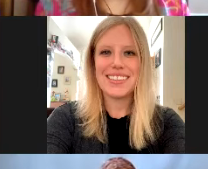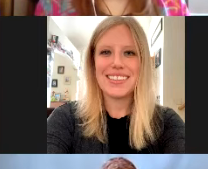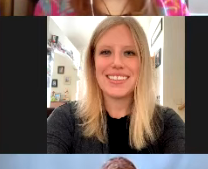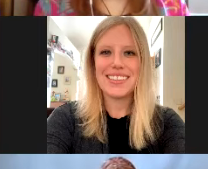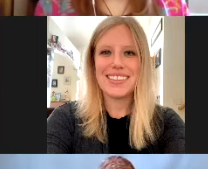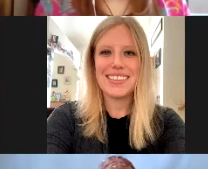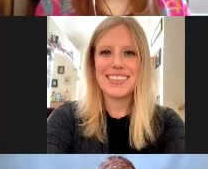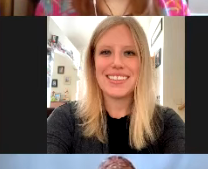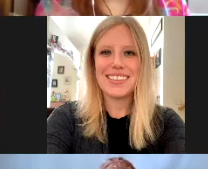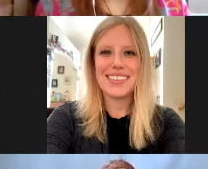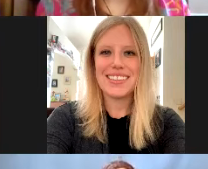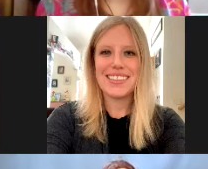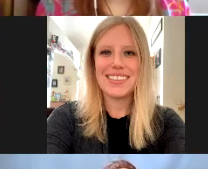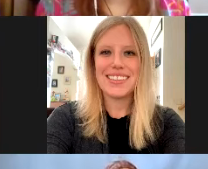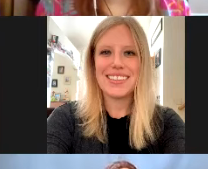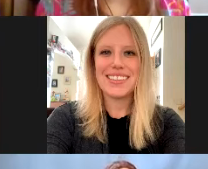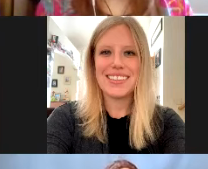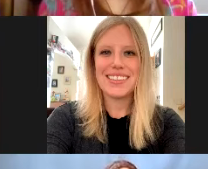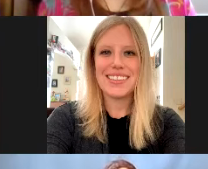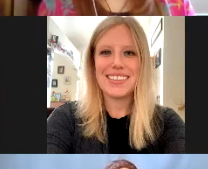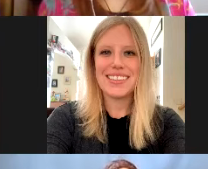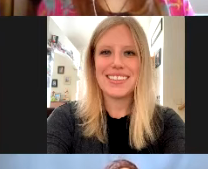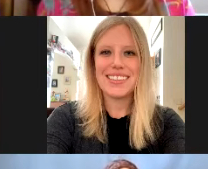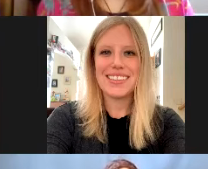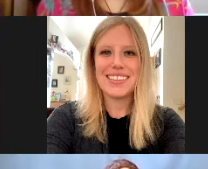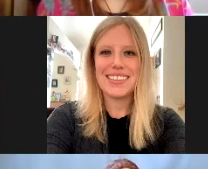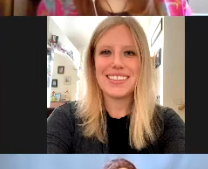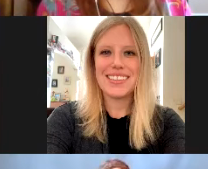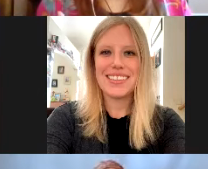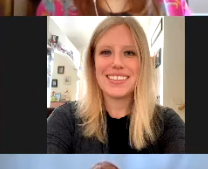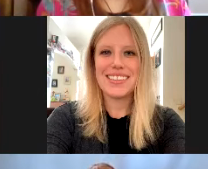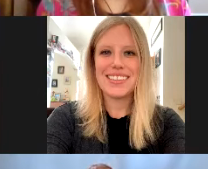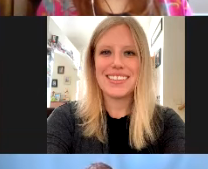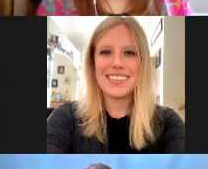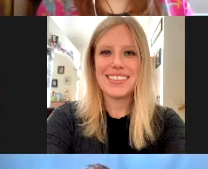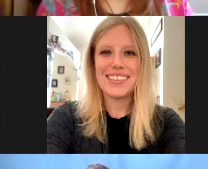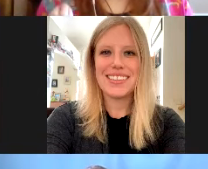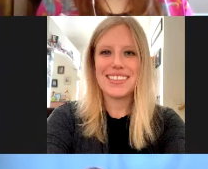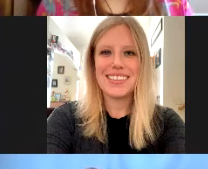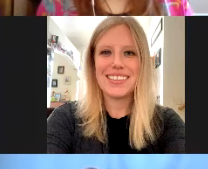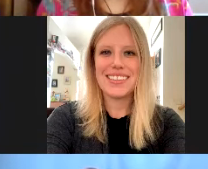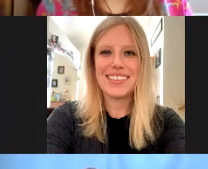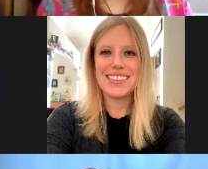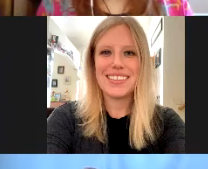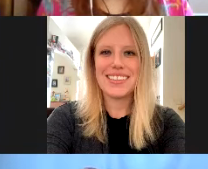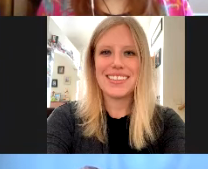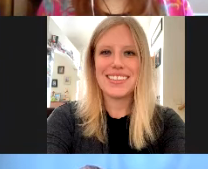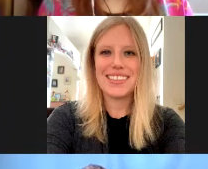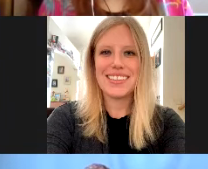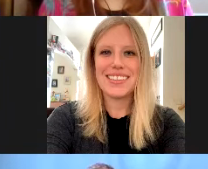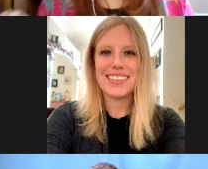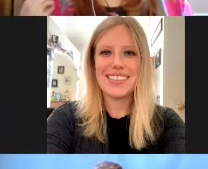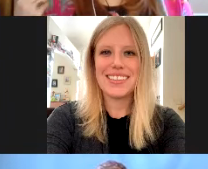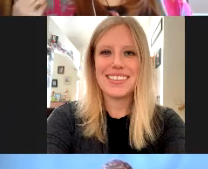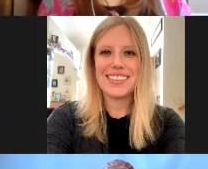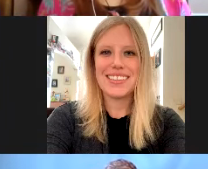it also can result in vicarious trauma. So we need to figure out how to handle